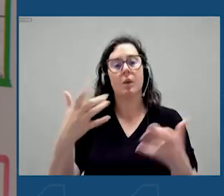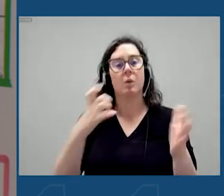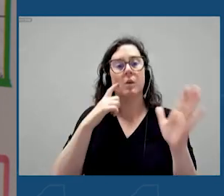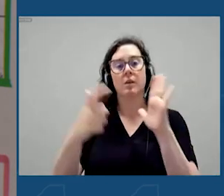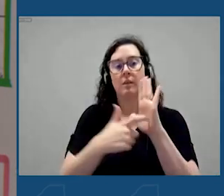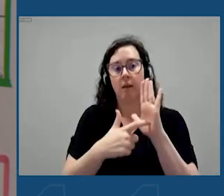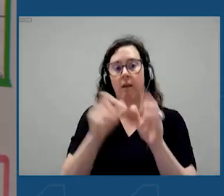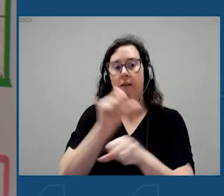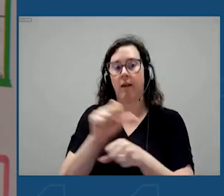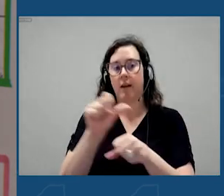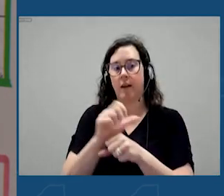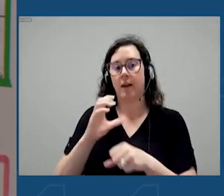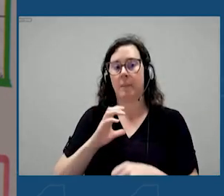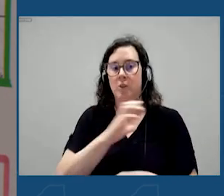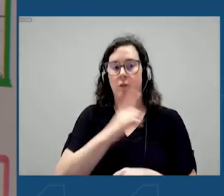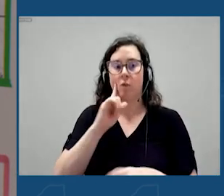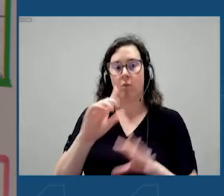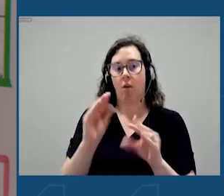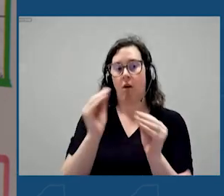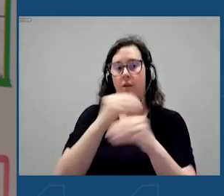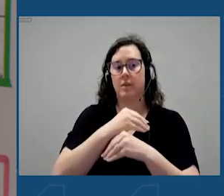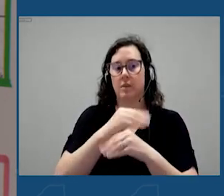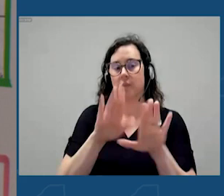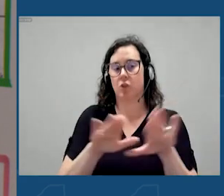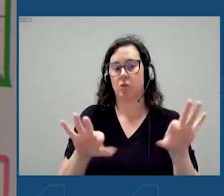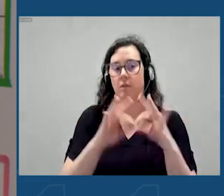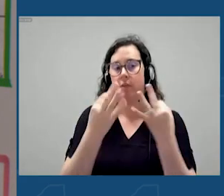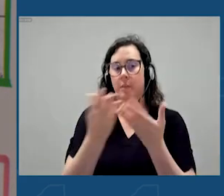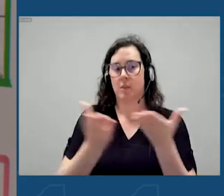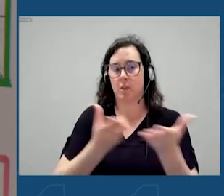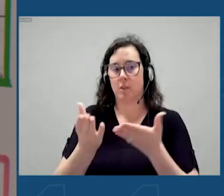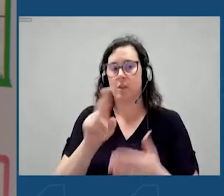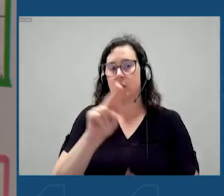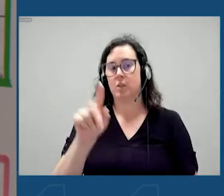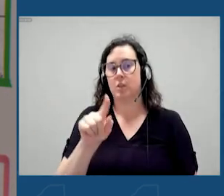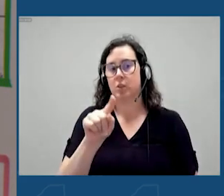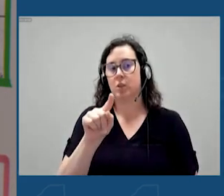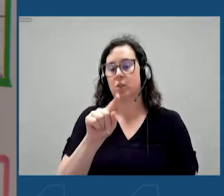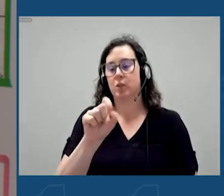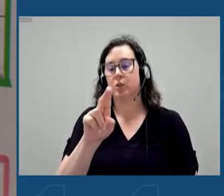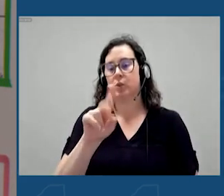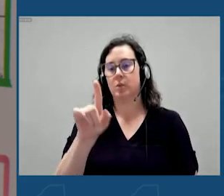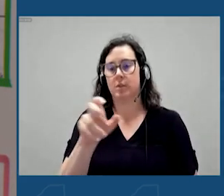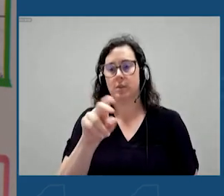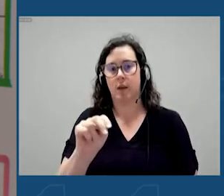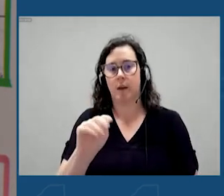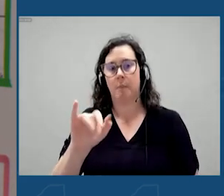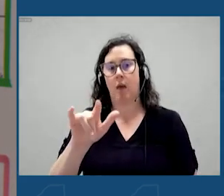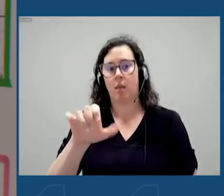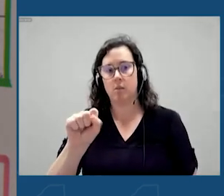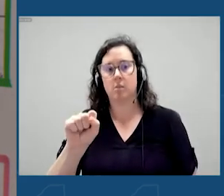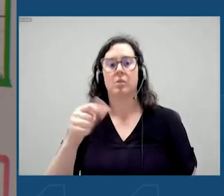commissioner for the Office of Children and Family Services, Suzanne Miles Gustav. I want to thank her for the work.